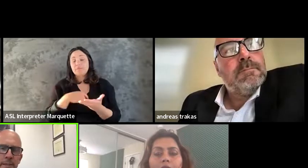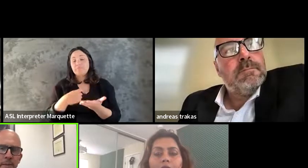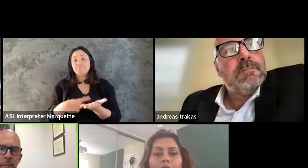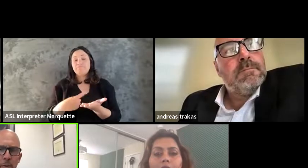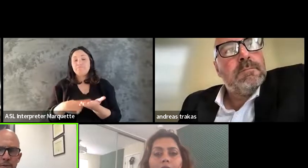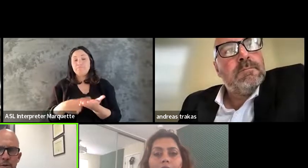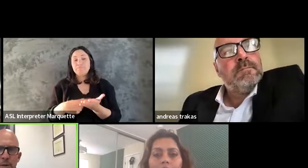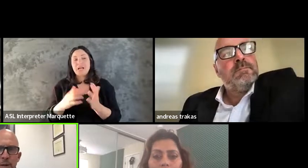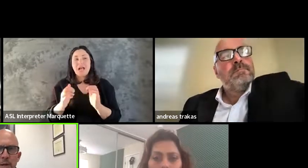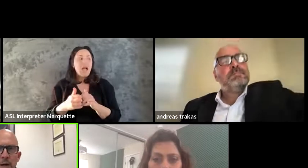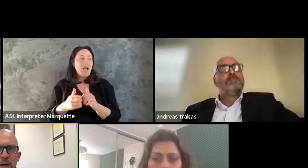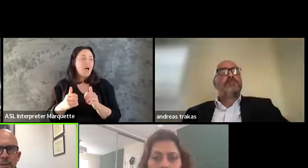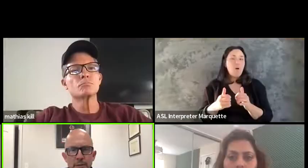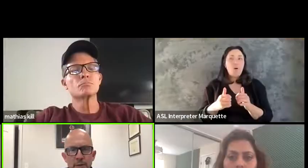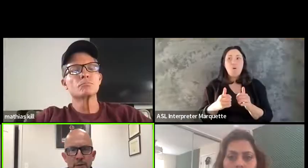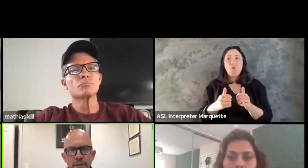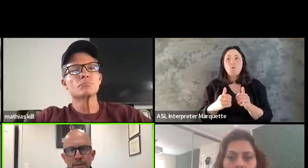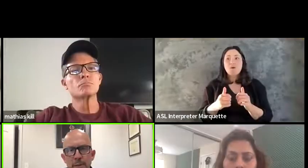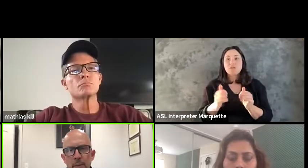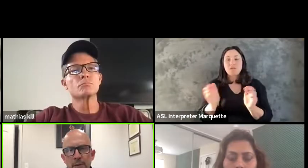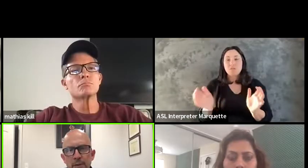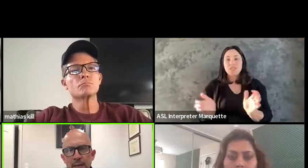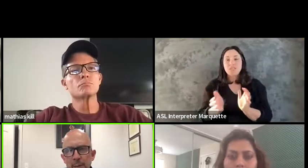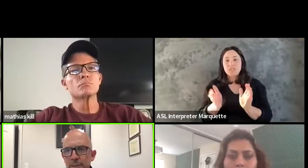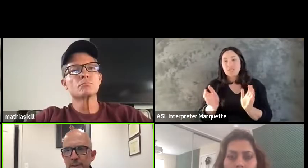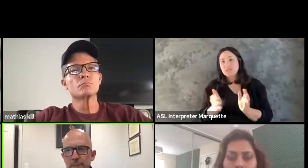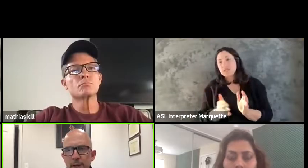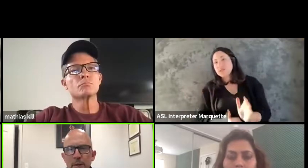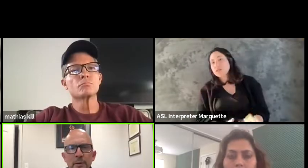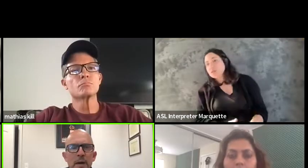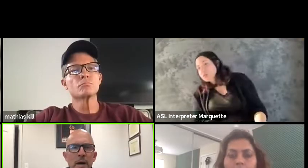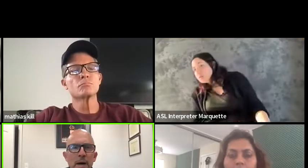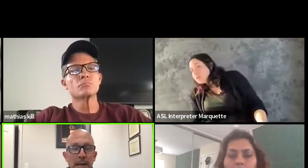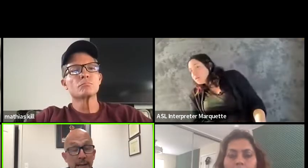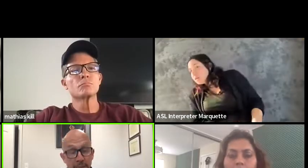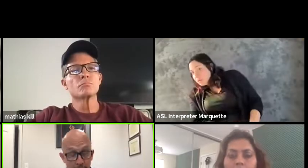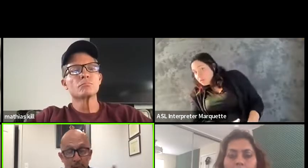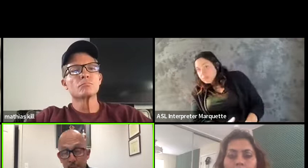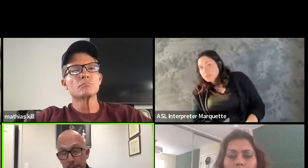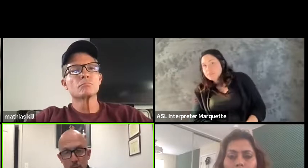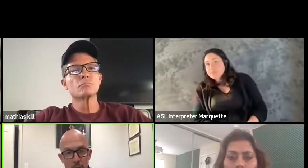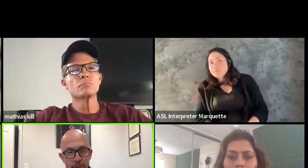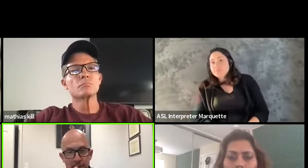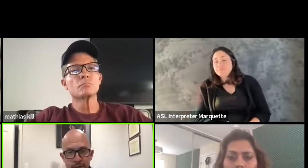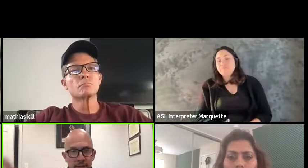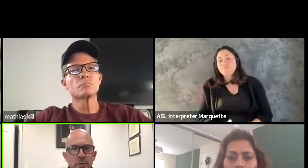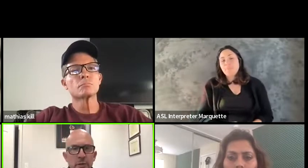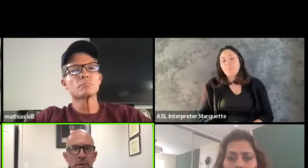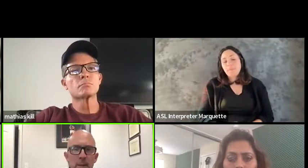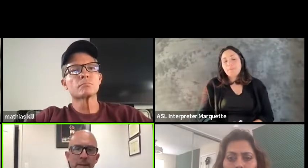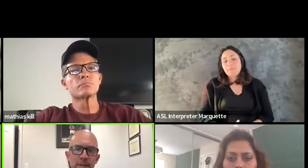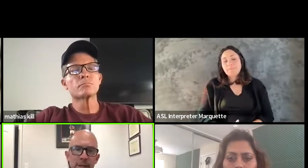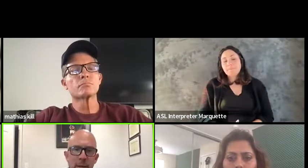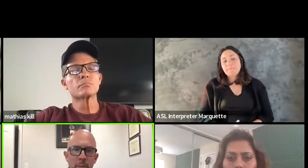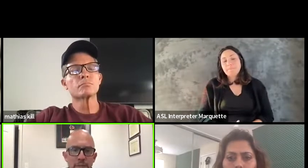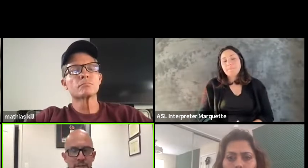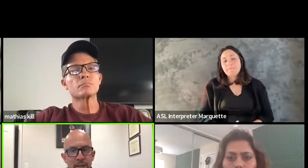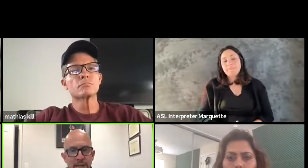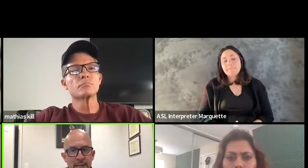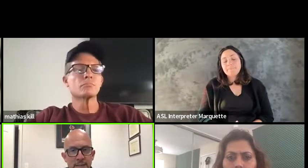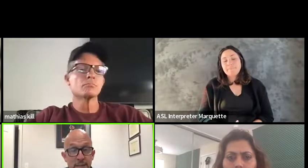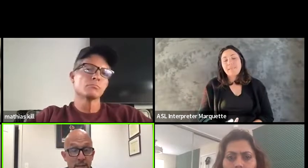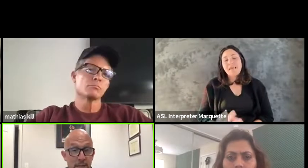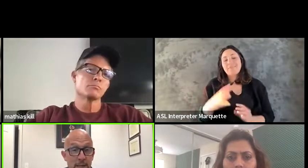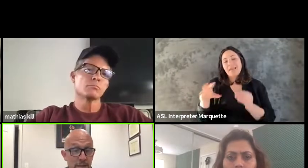we continue to bolster those services on both of our campuses? But I did want to make one tangential comment to that, which